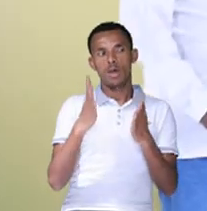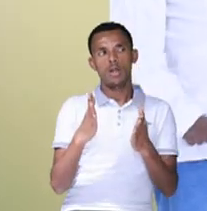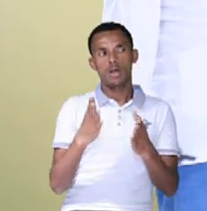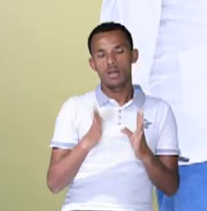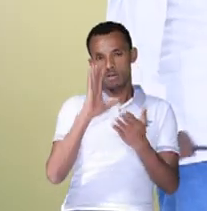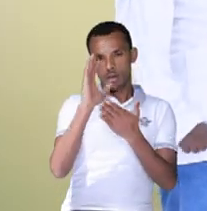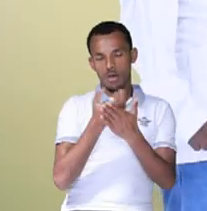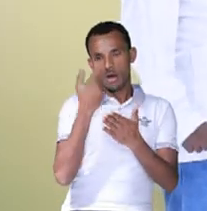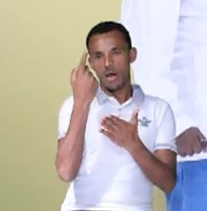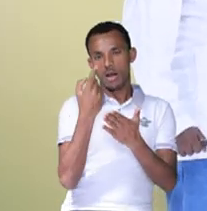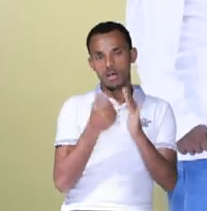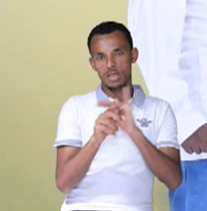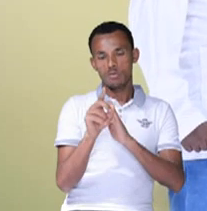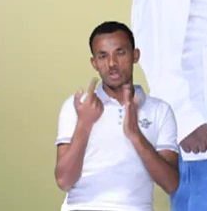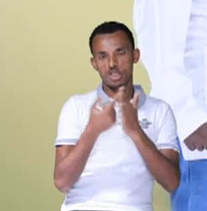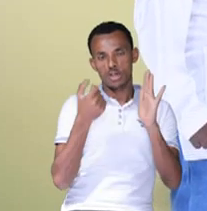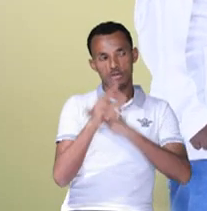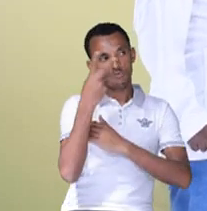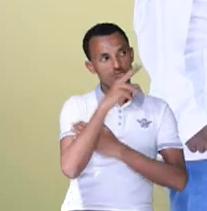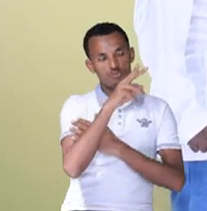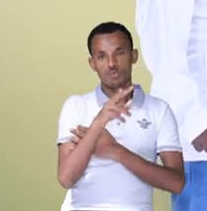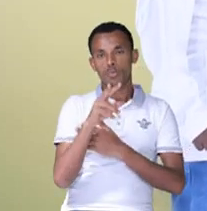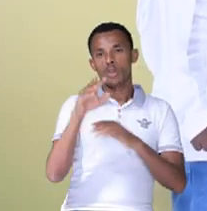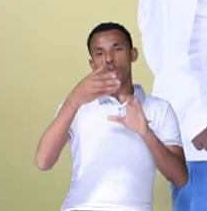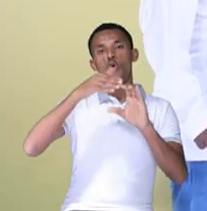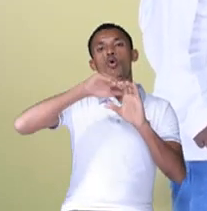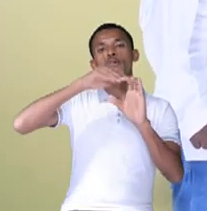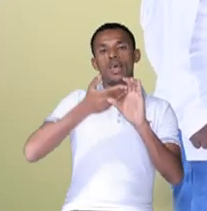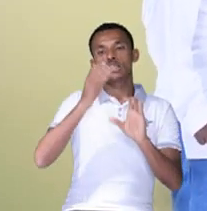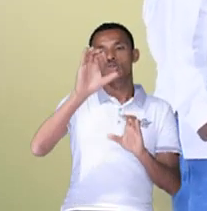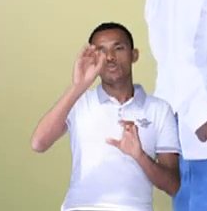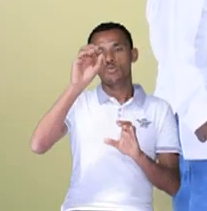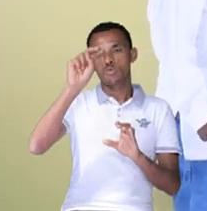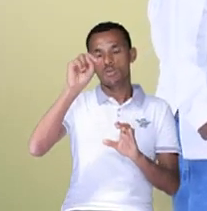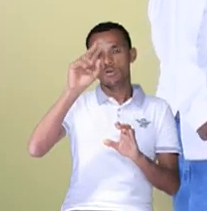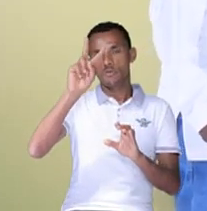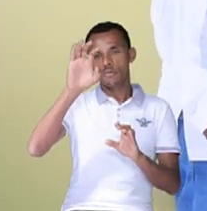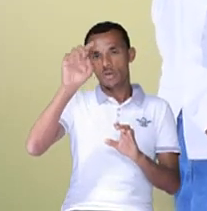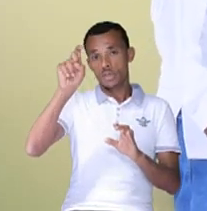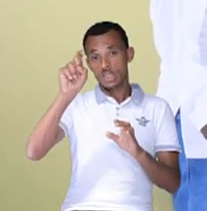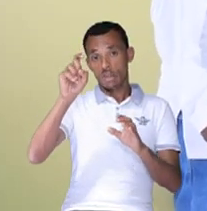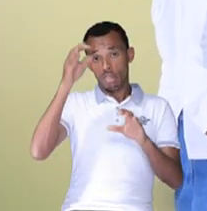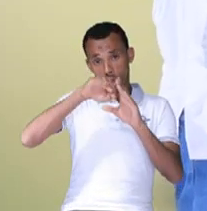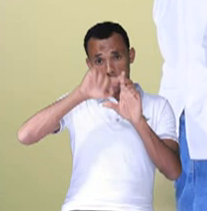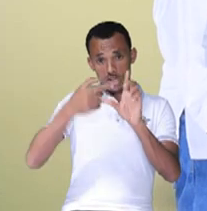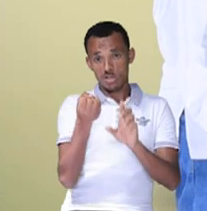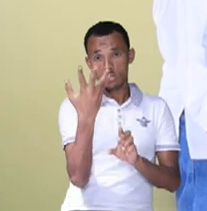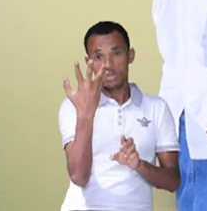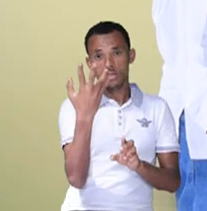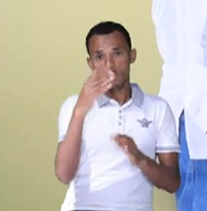you take an example. This is an example of a convex. All the interior angles of the given polygons less